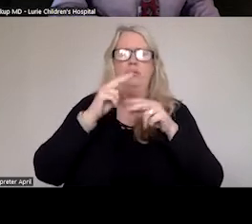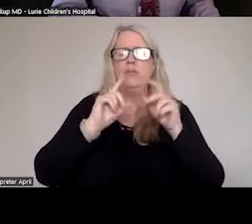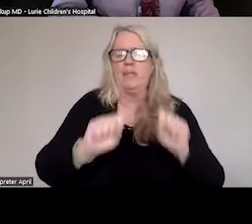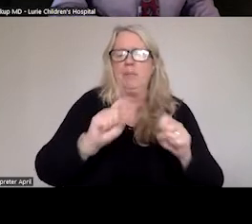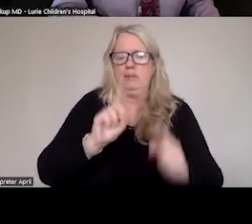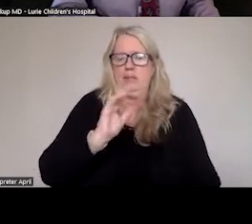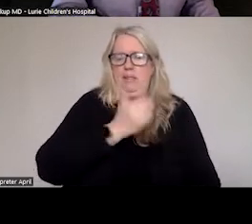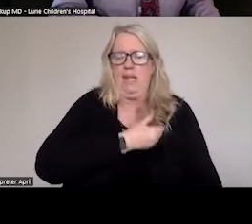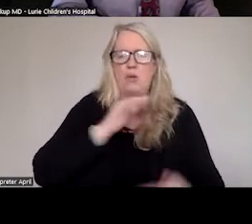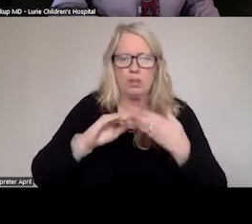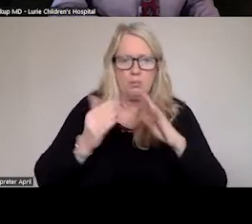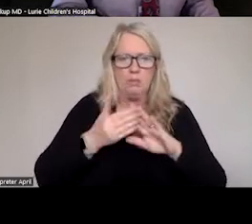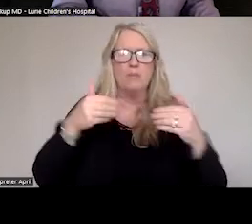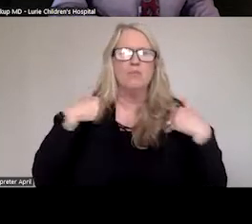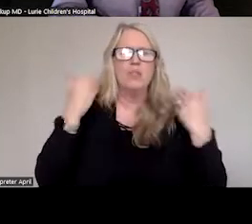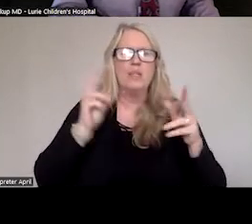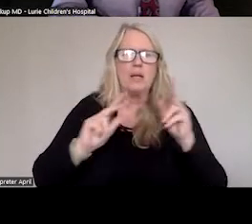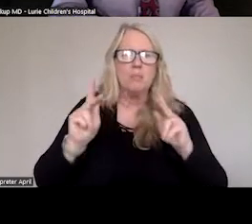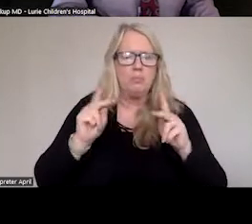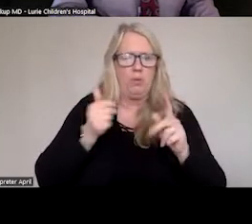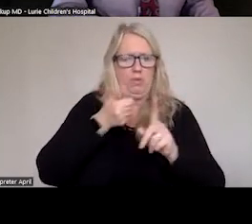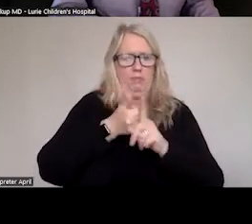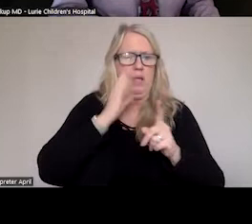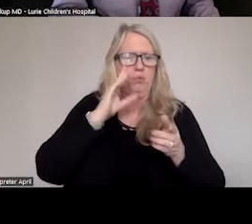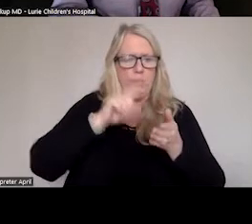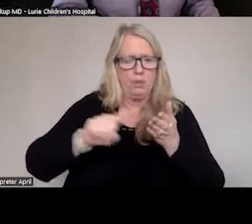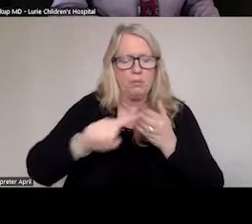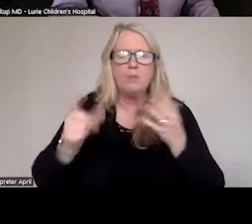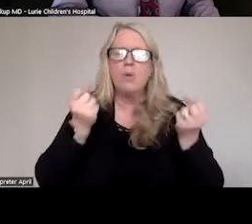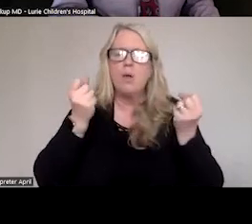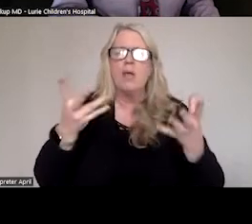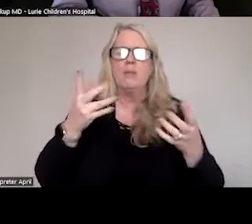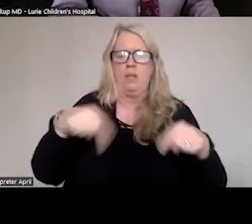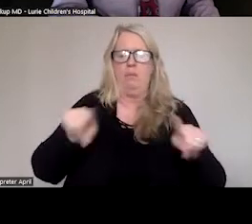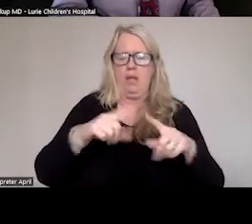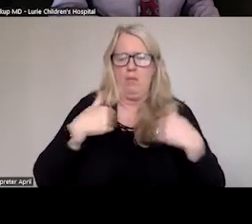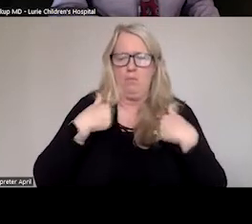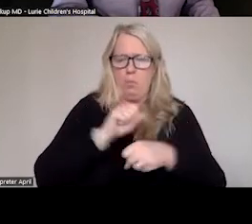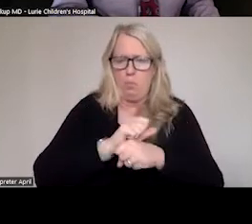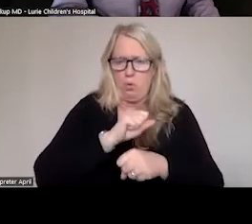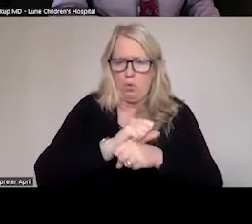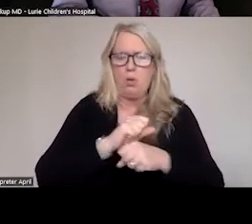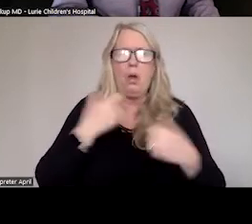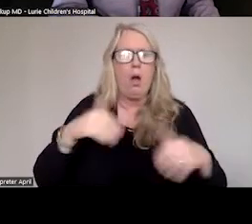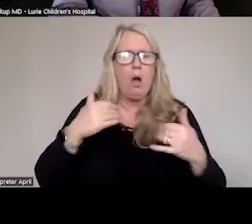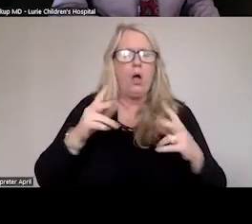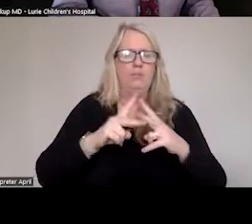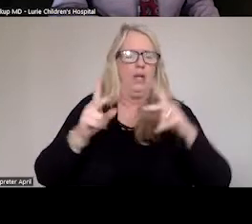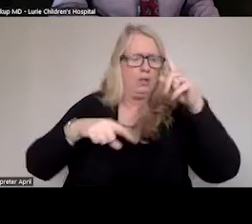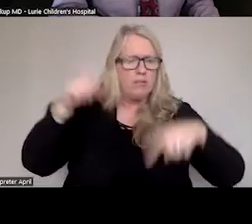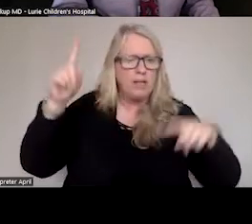have those young people be researchers. So a lot of the work that goes into that is it's very dynamic, it's